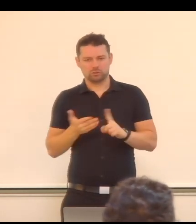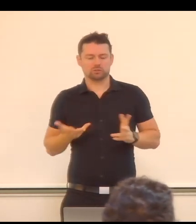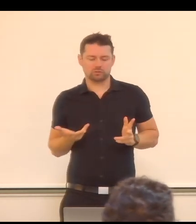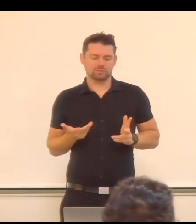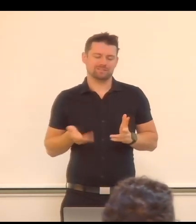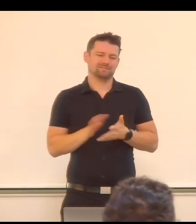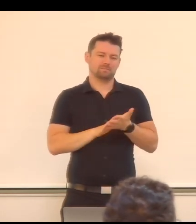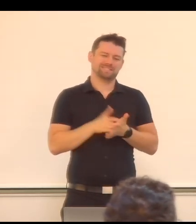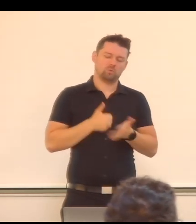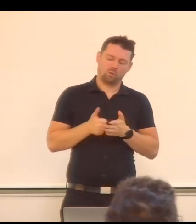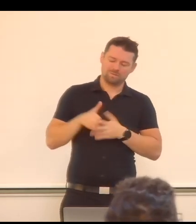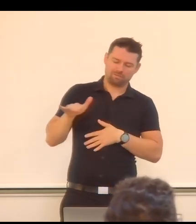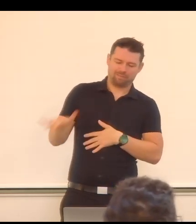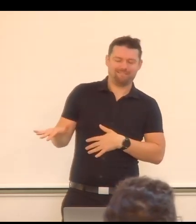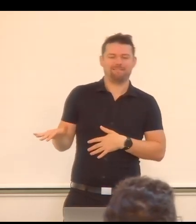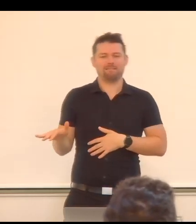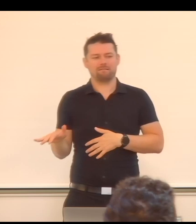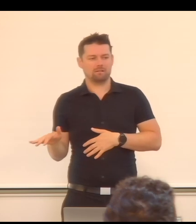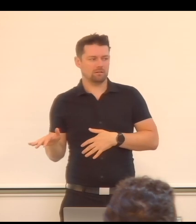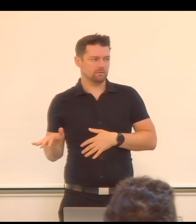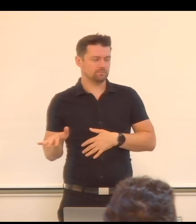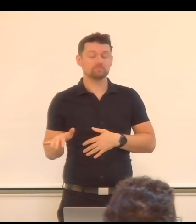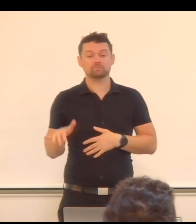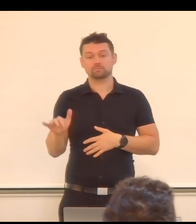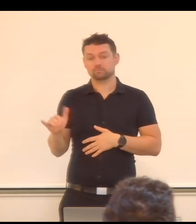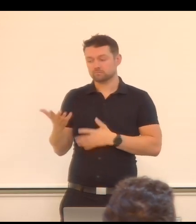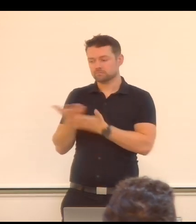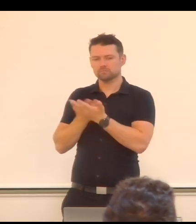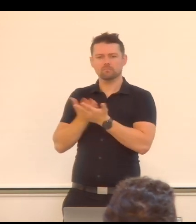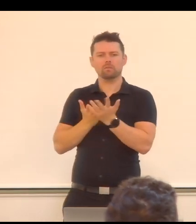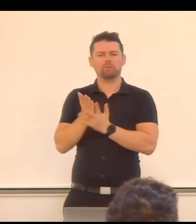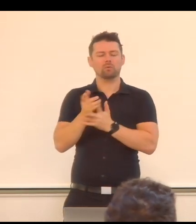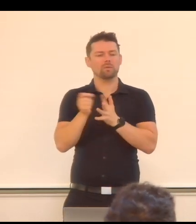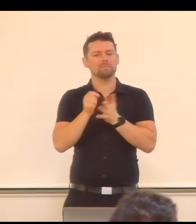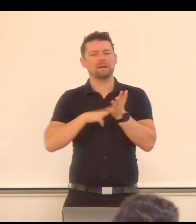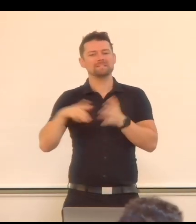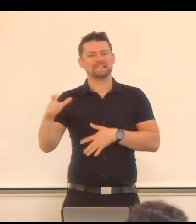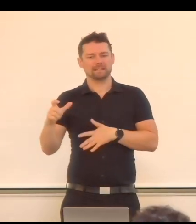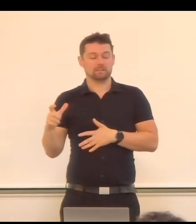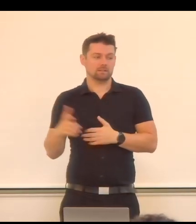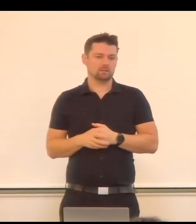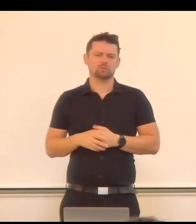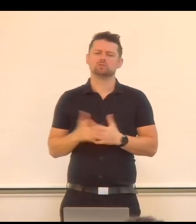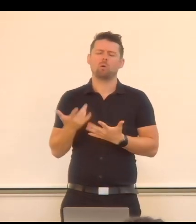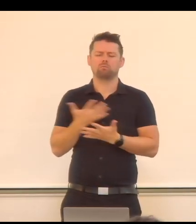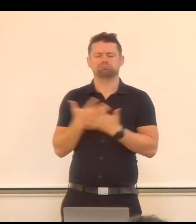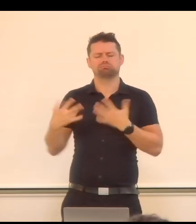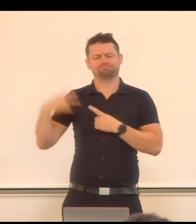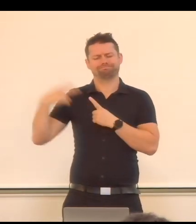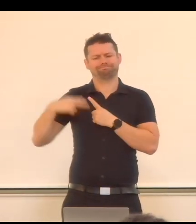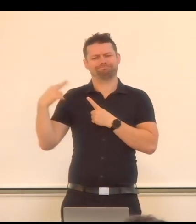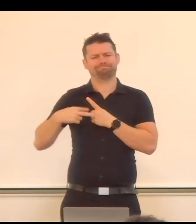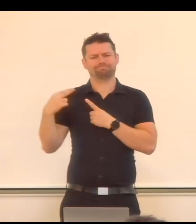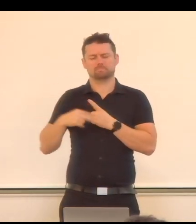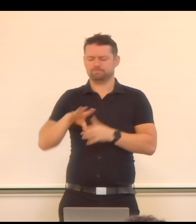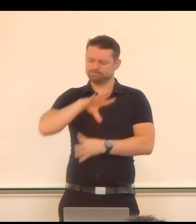was always on call, and who we talked to during our PMCs. So yeah, it was well monitored, so to capture